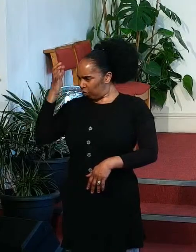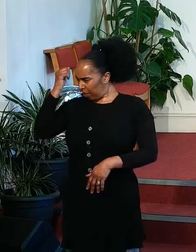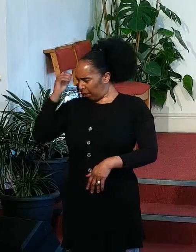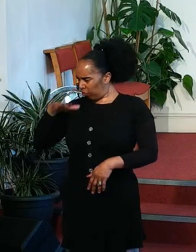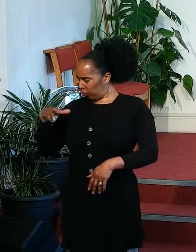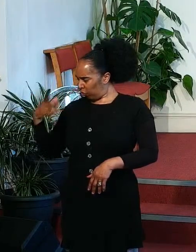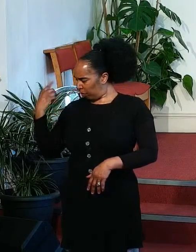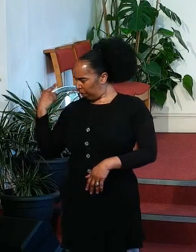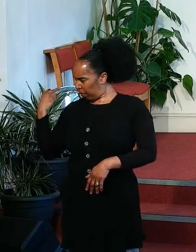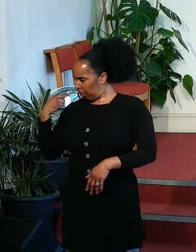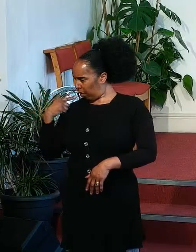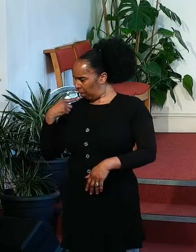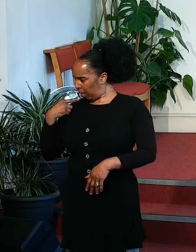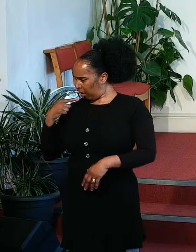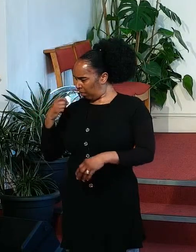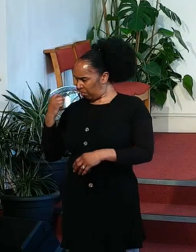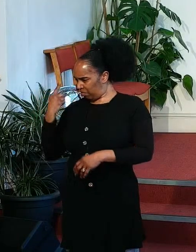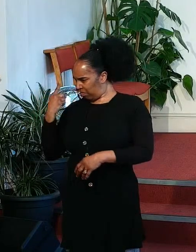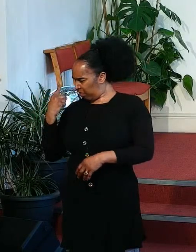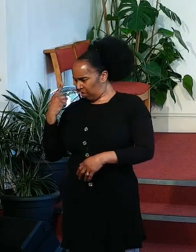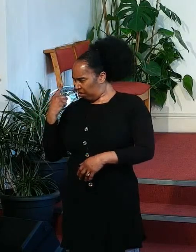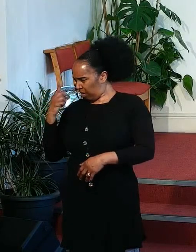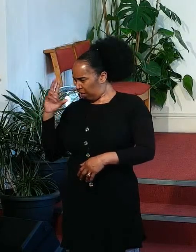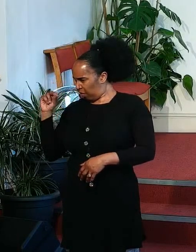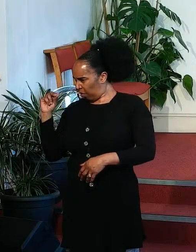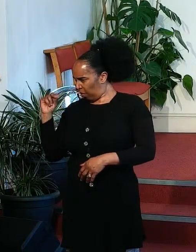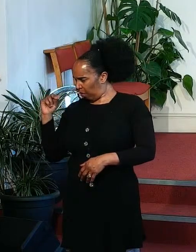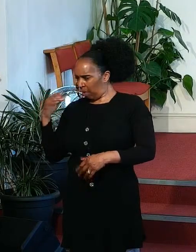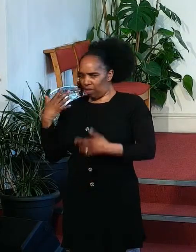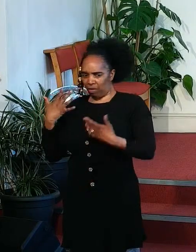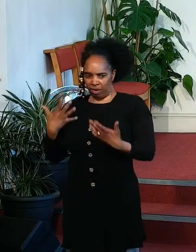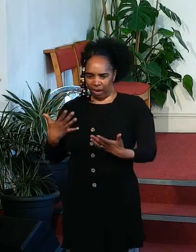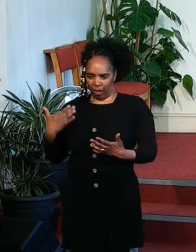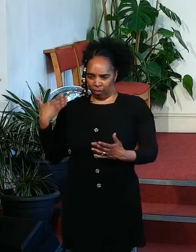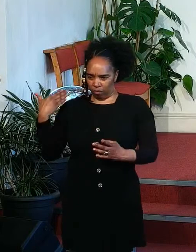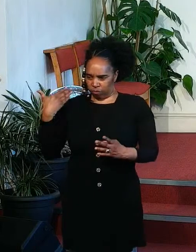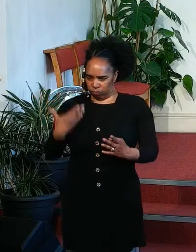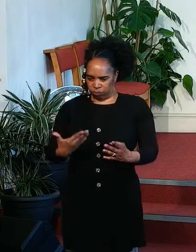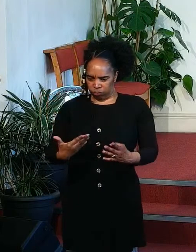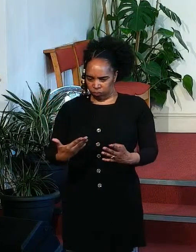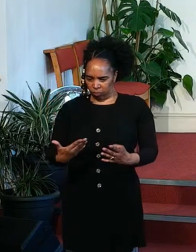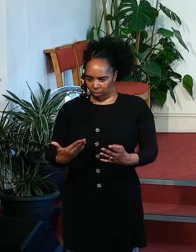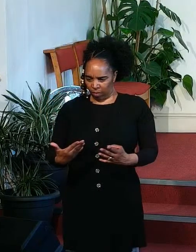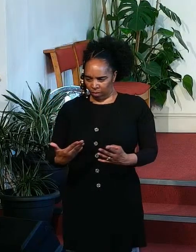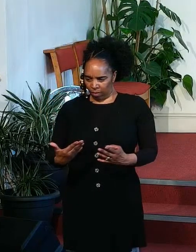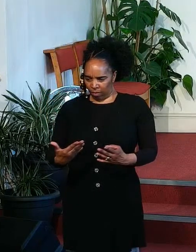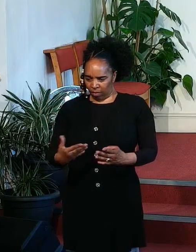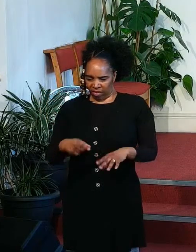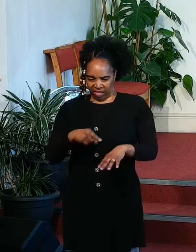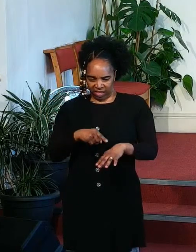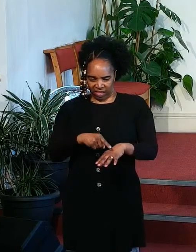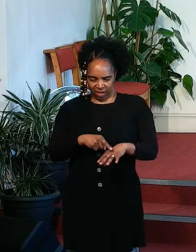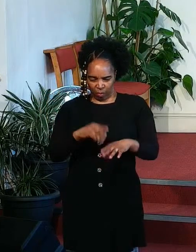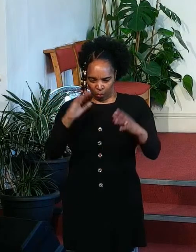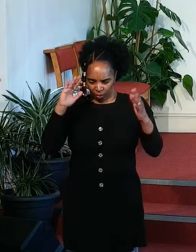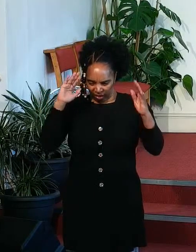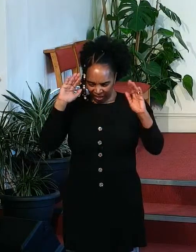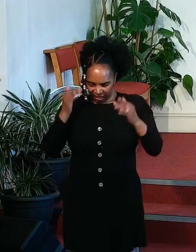no. So now we have this terminology. It covers a lot of multitude of